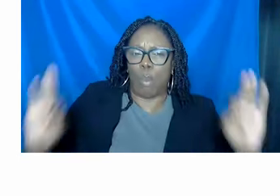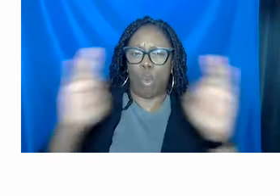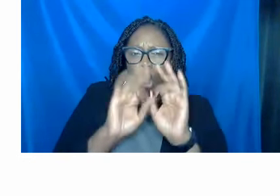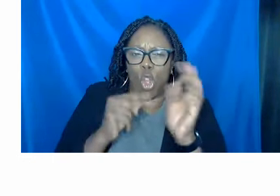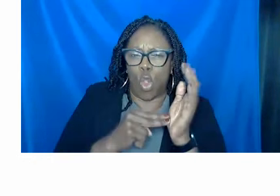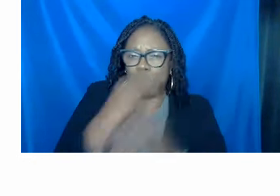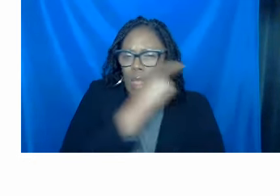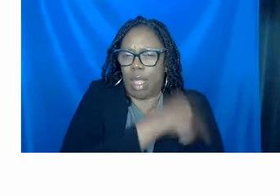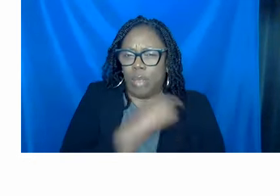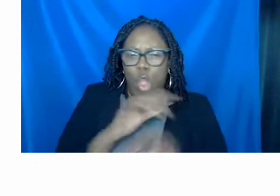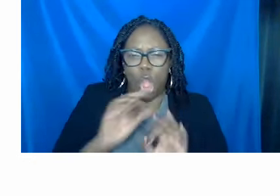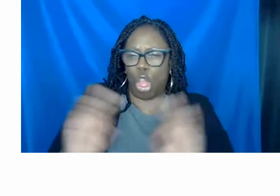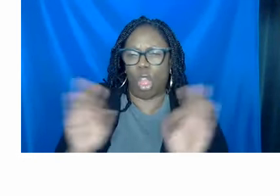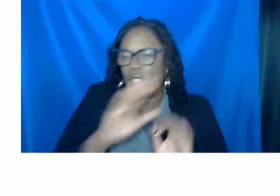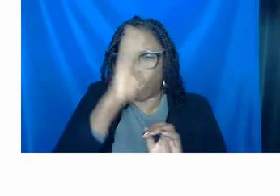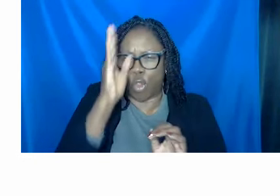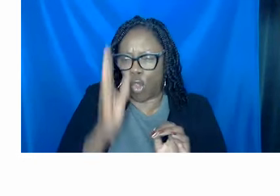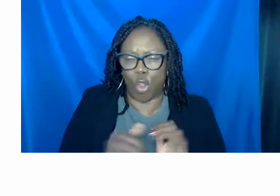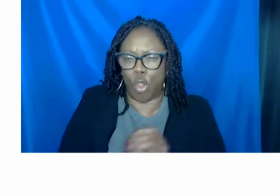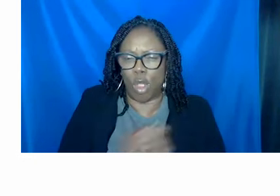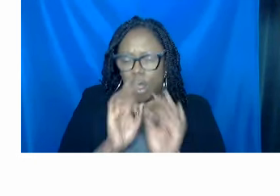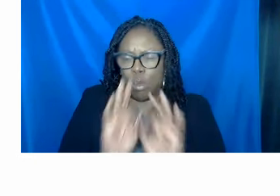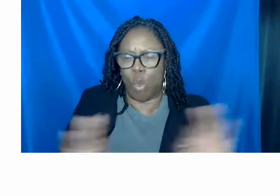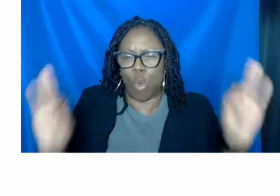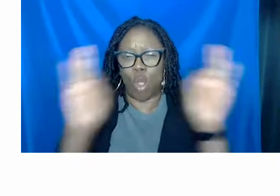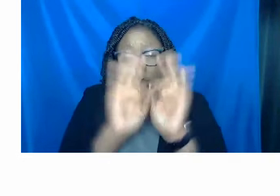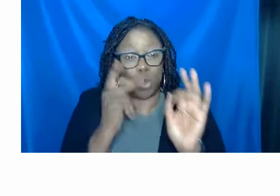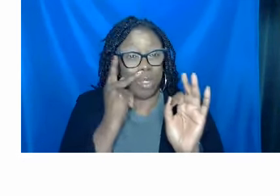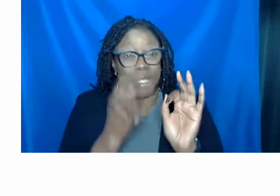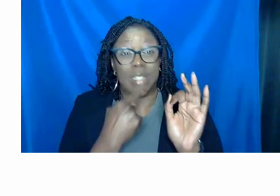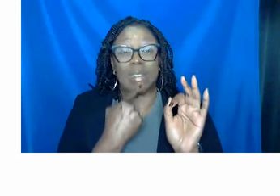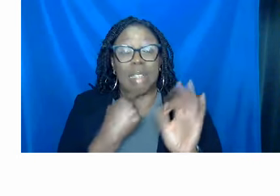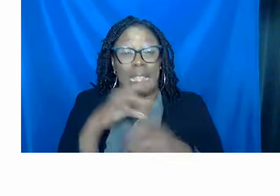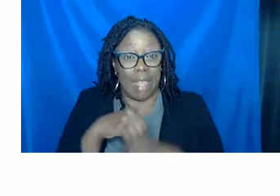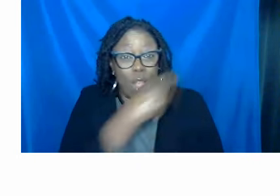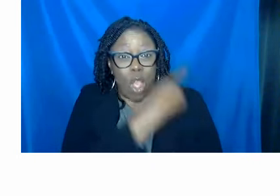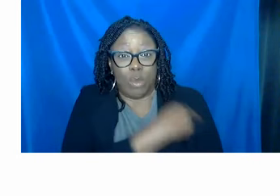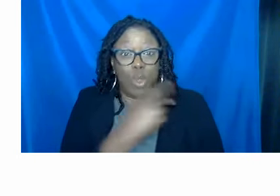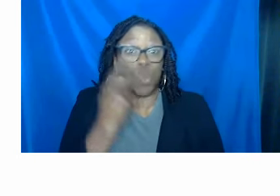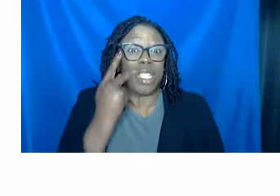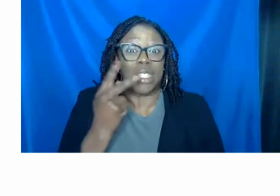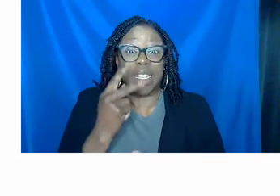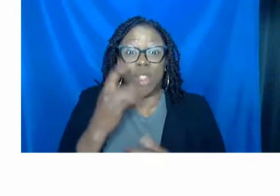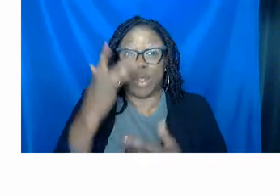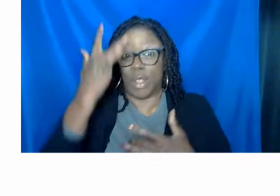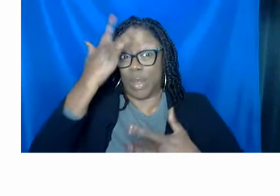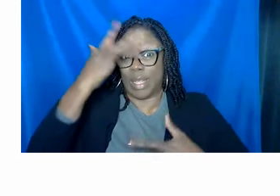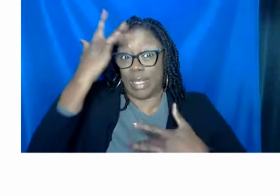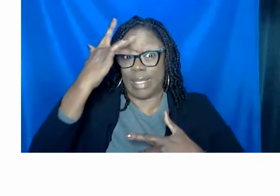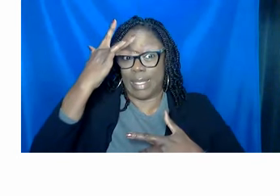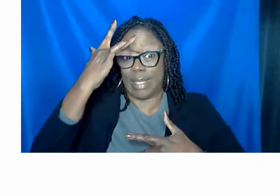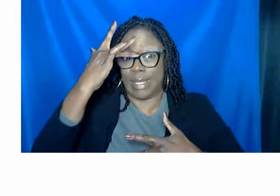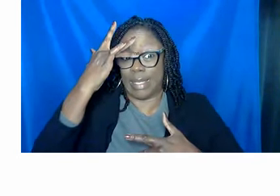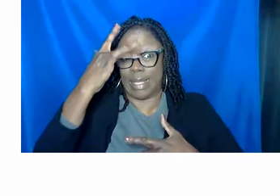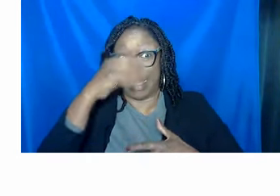Absolutely, right? Absolutely. But you see, she said, in the hospital, we see their illness.